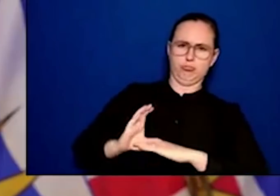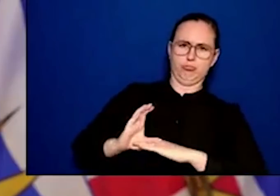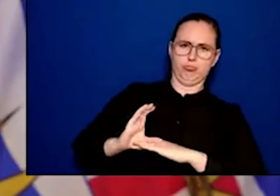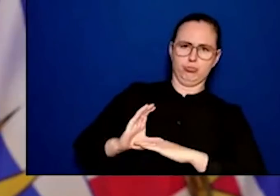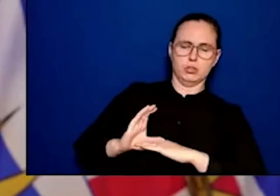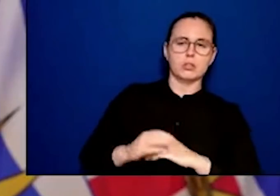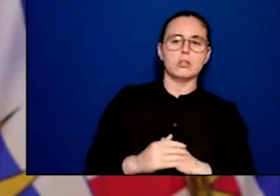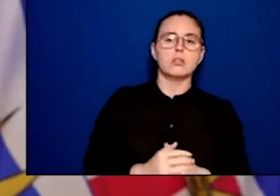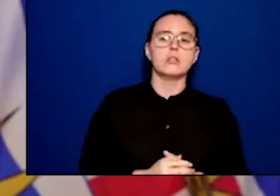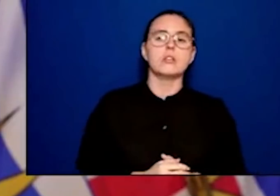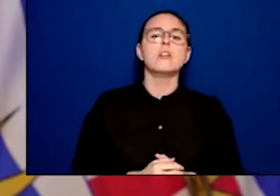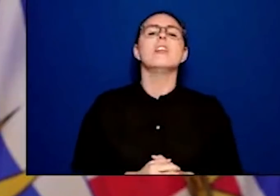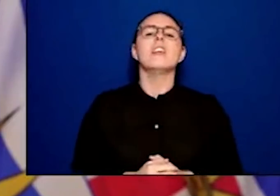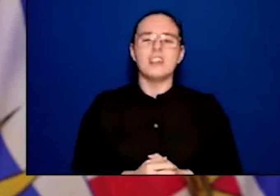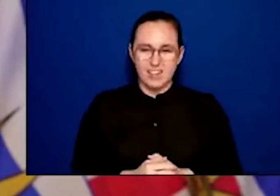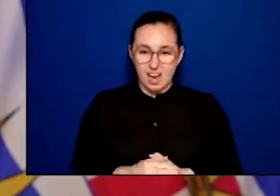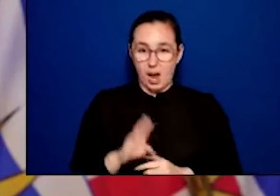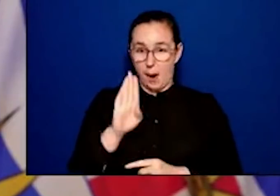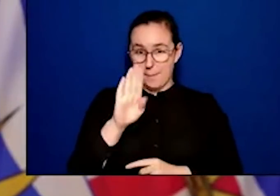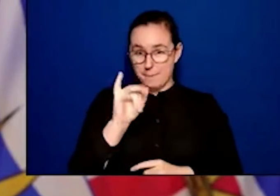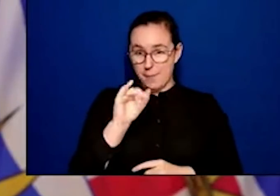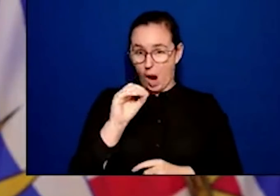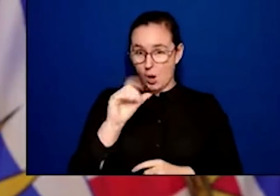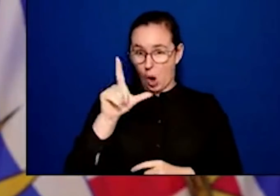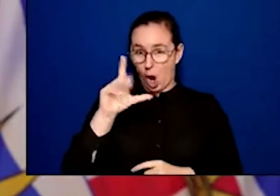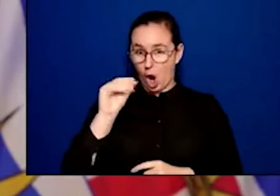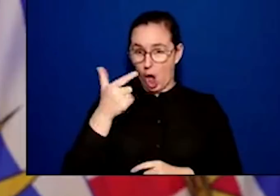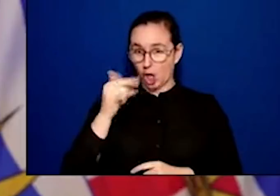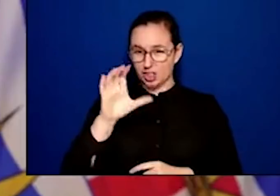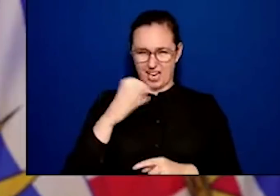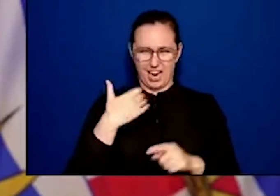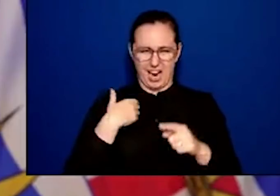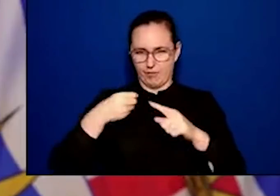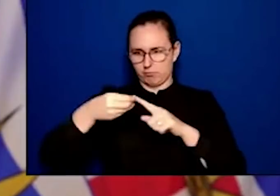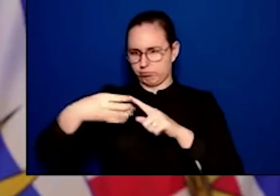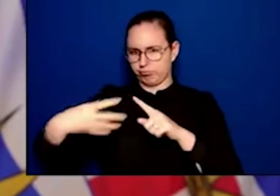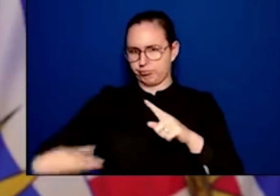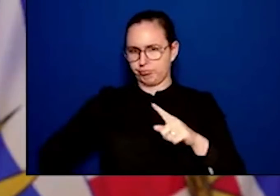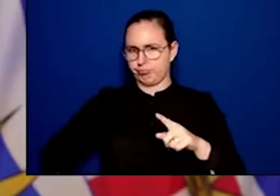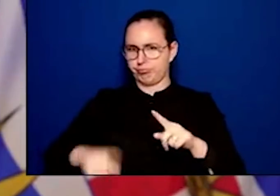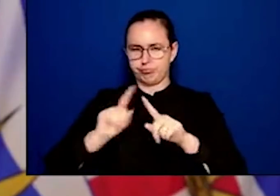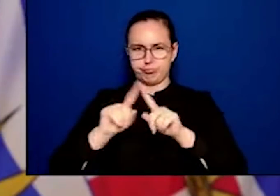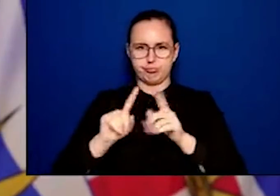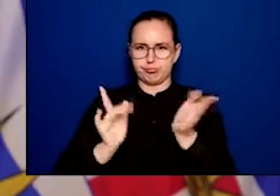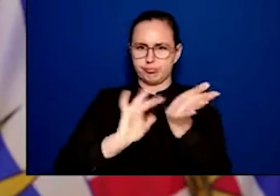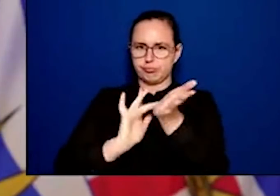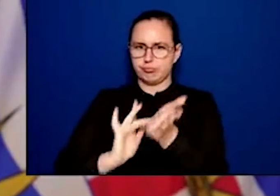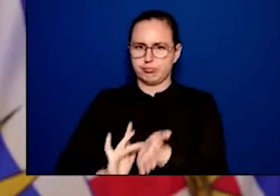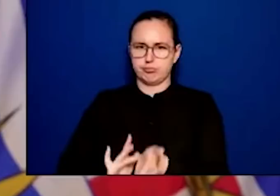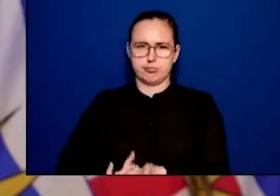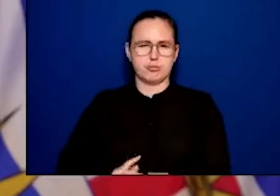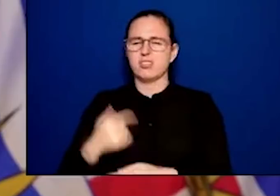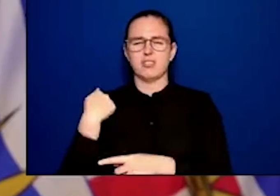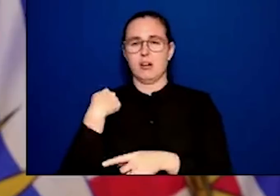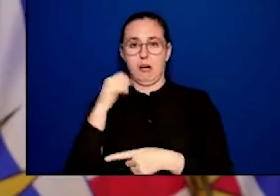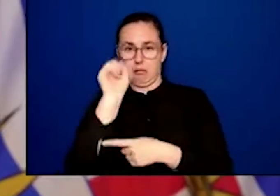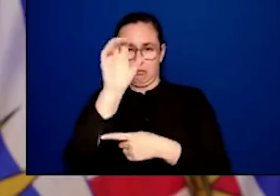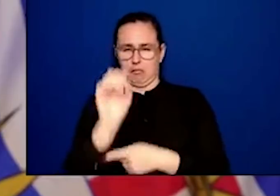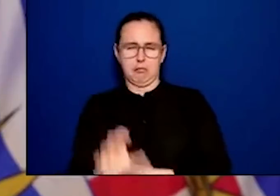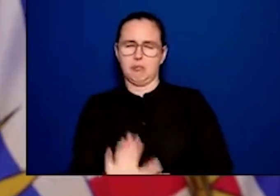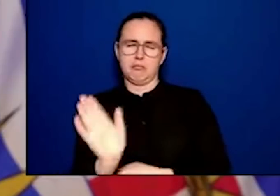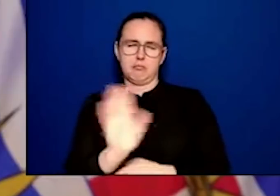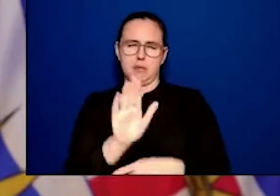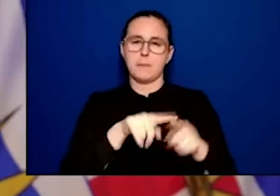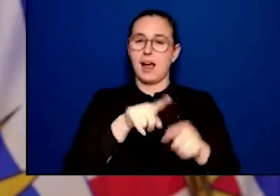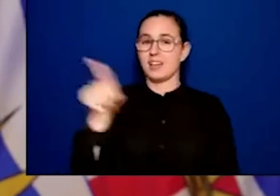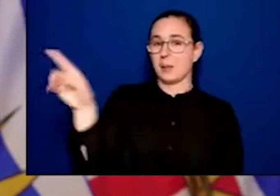all. These will be available on the BC CDC website, on the Immunize BC website, so people can go and find